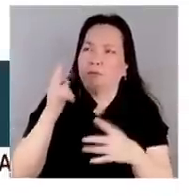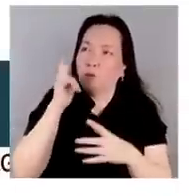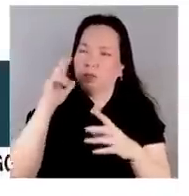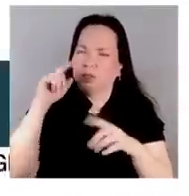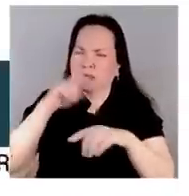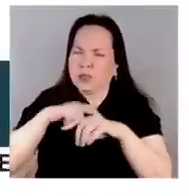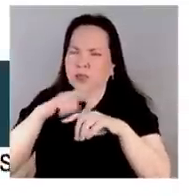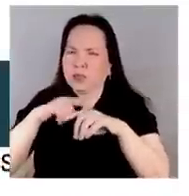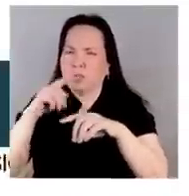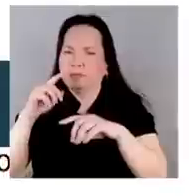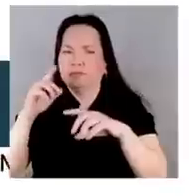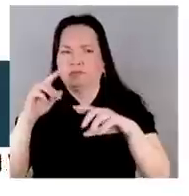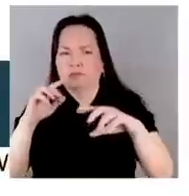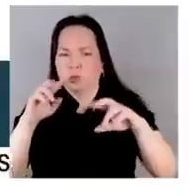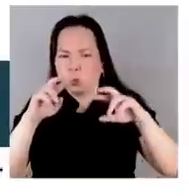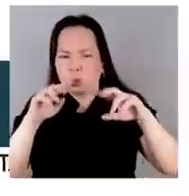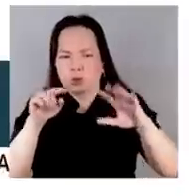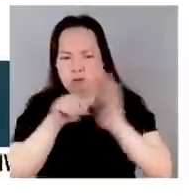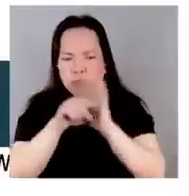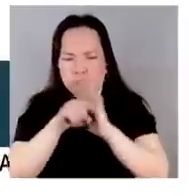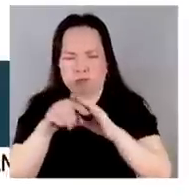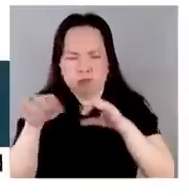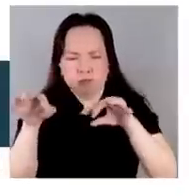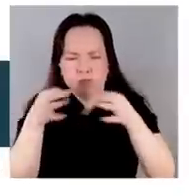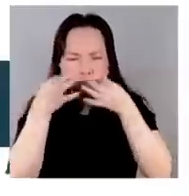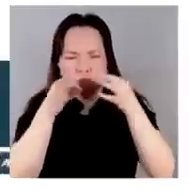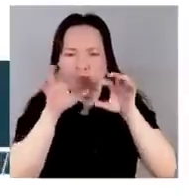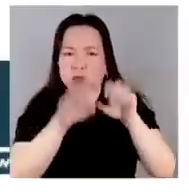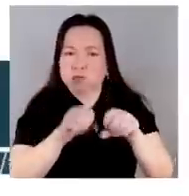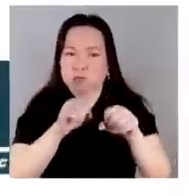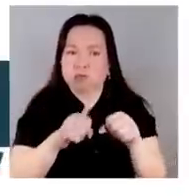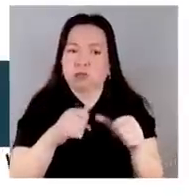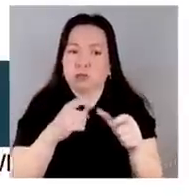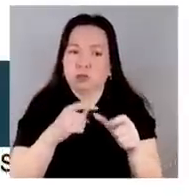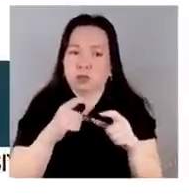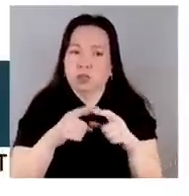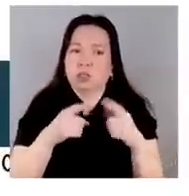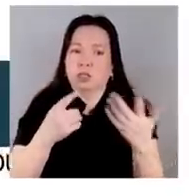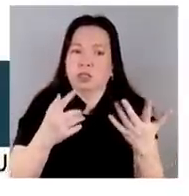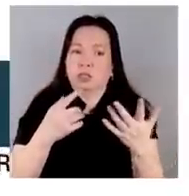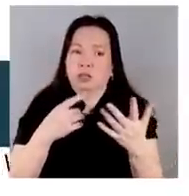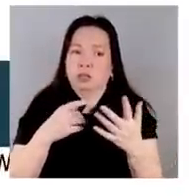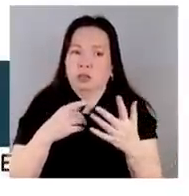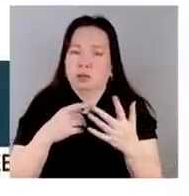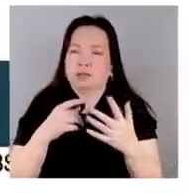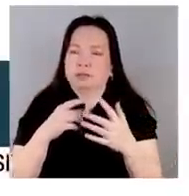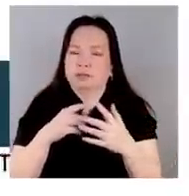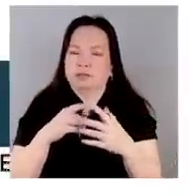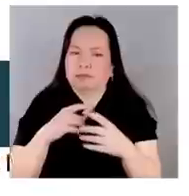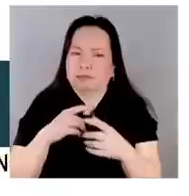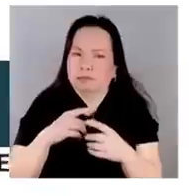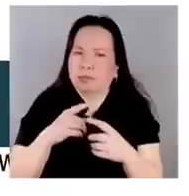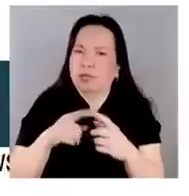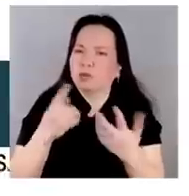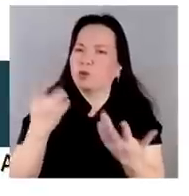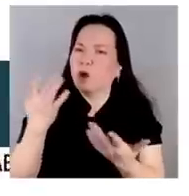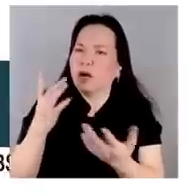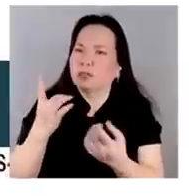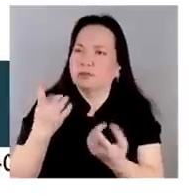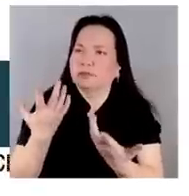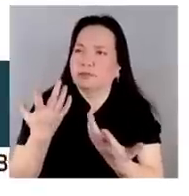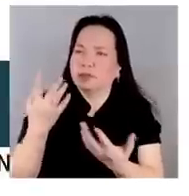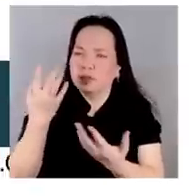appeal itself to stop the investigation in total is still pending. What do you make of this latest development,